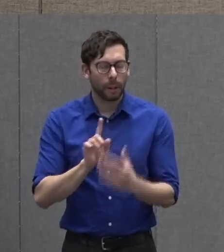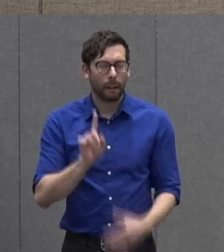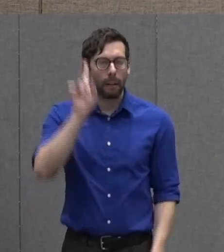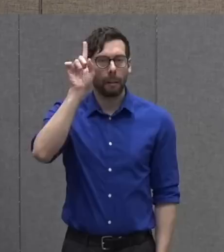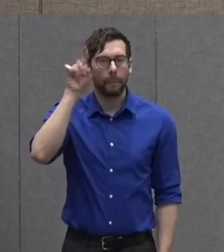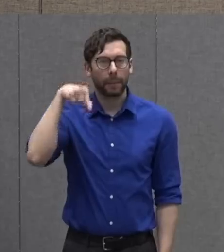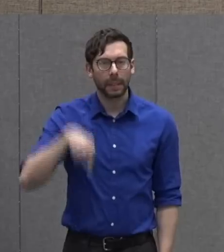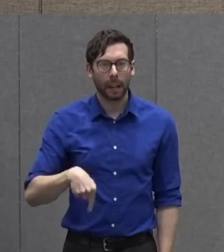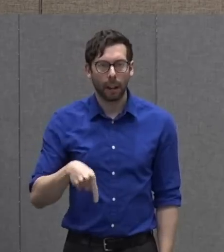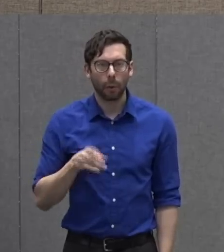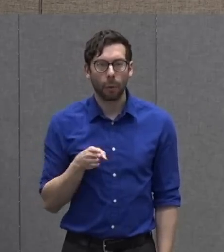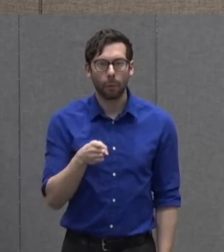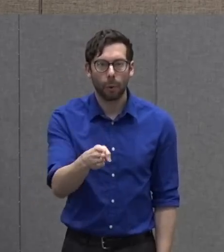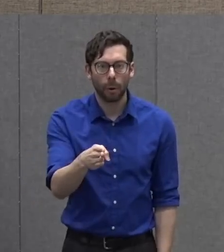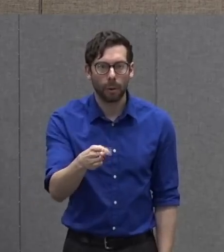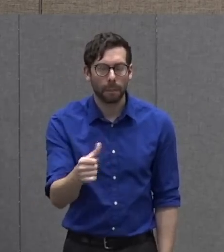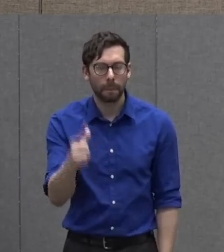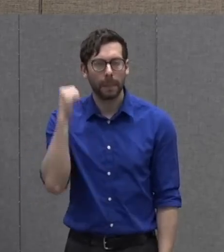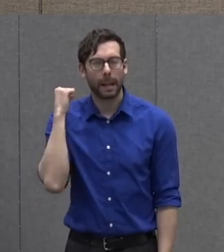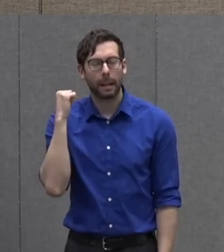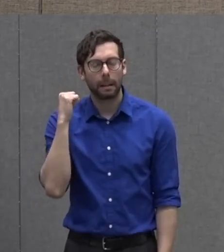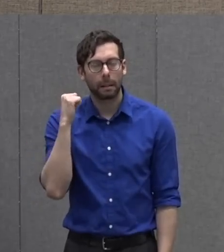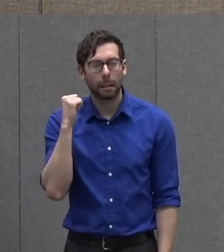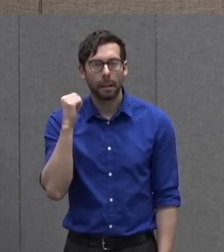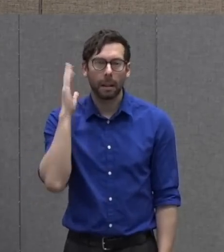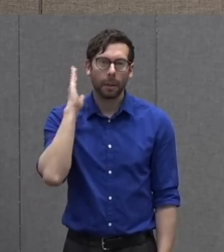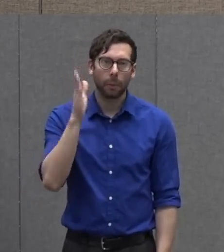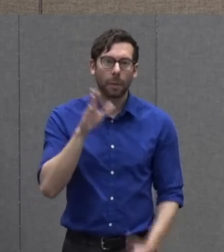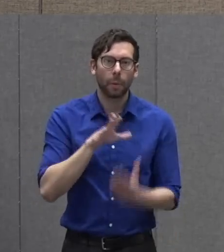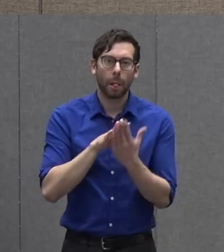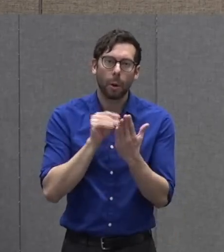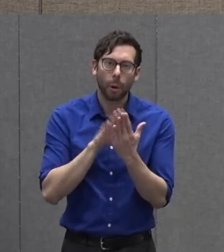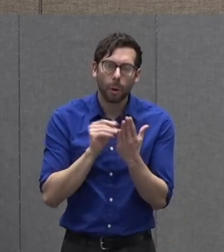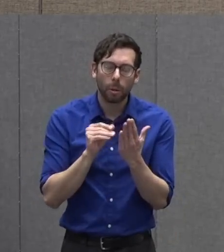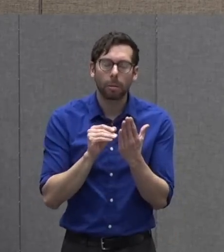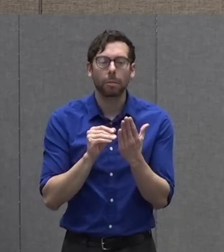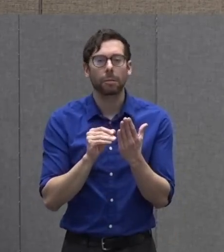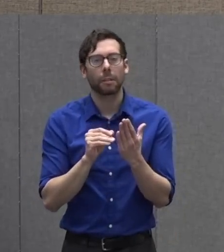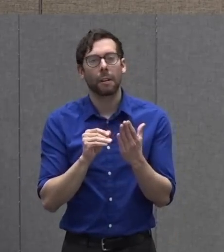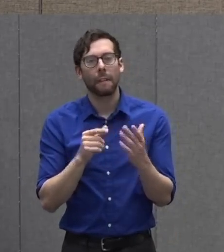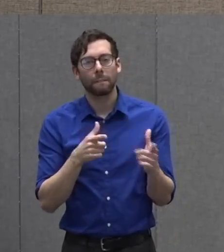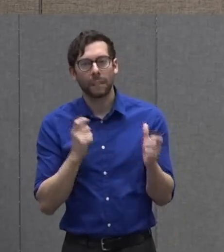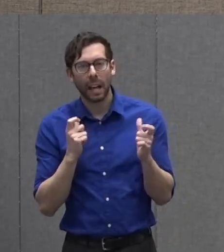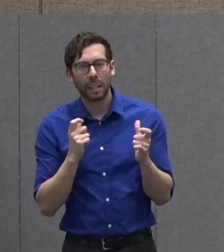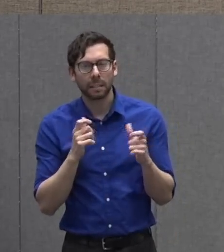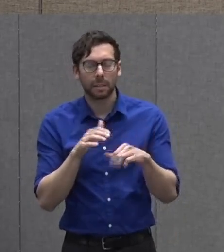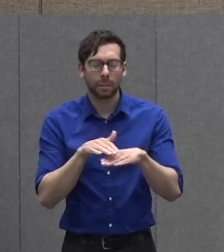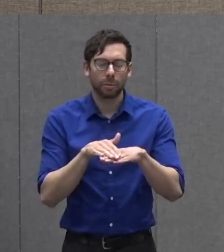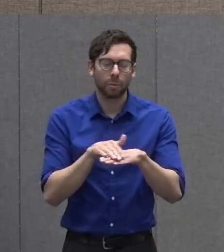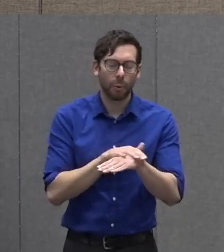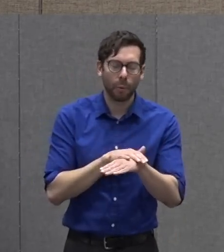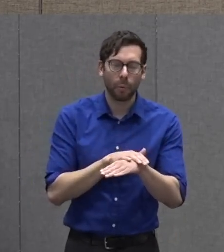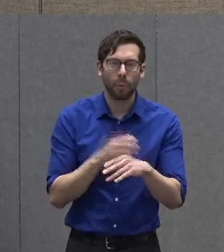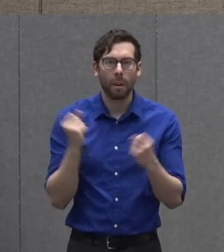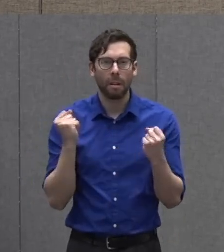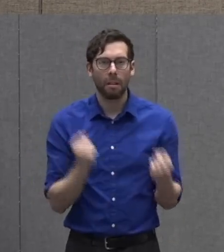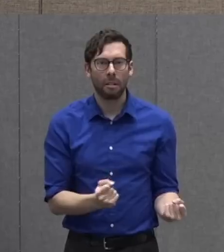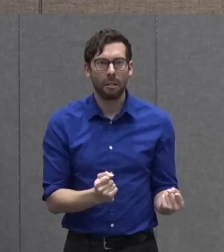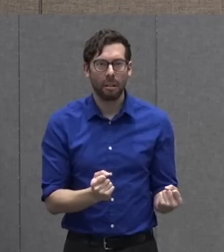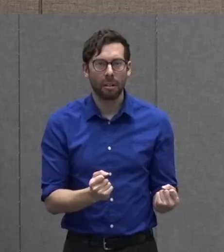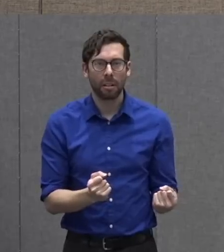backwards, and we're going to look at fast and slow and hard and soft. So show me a